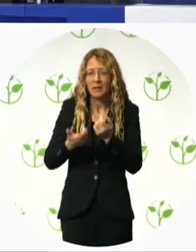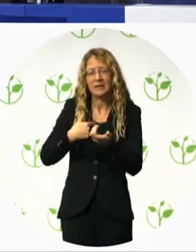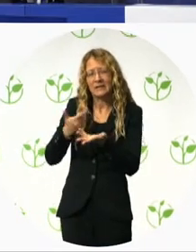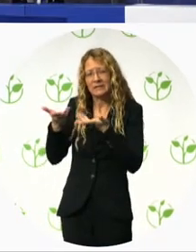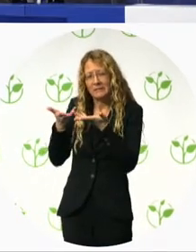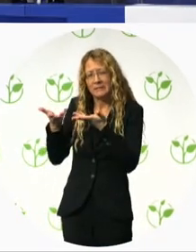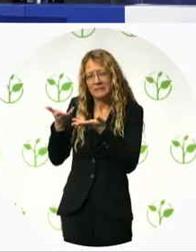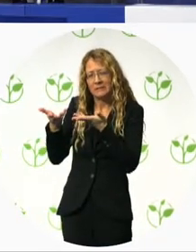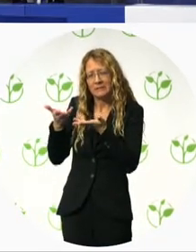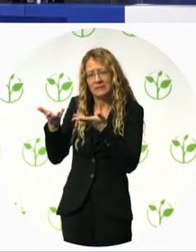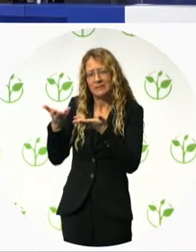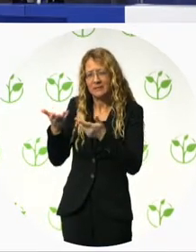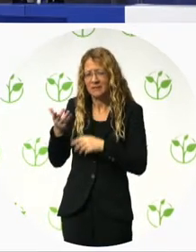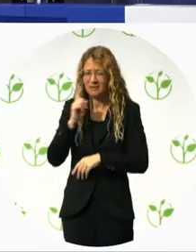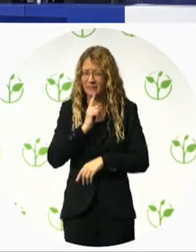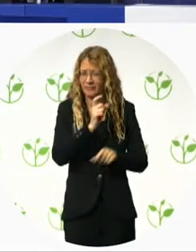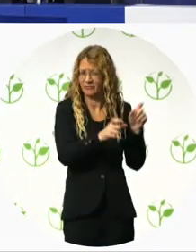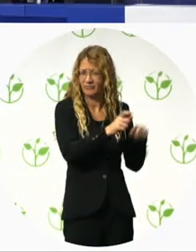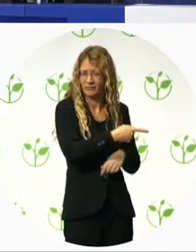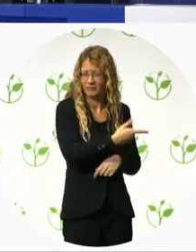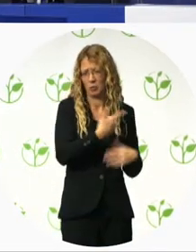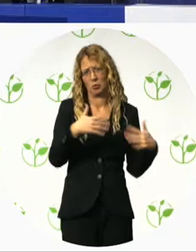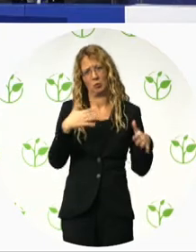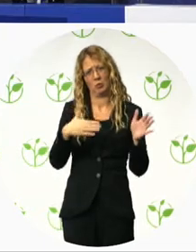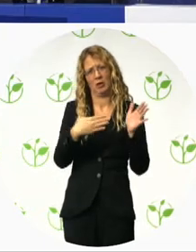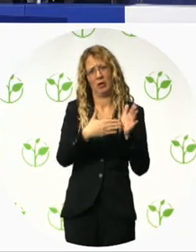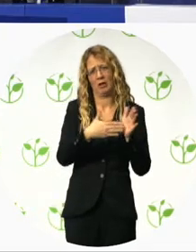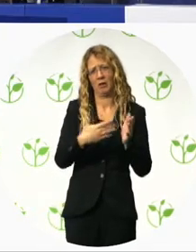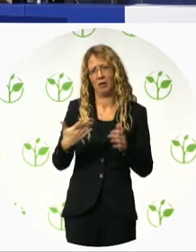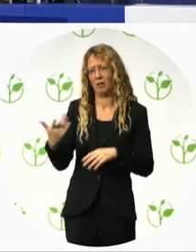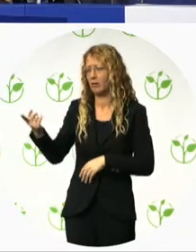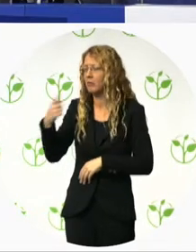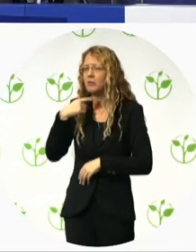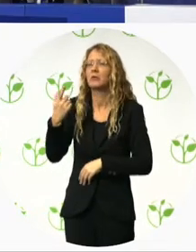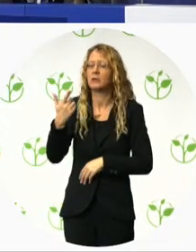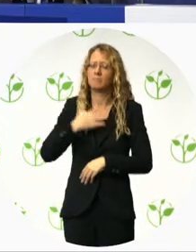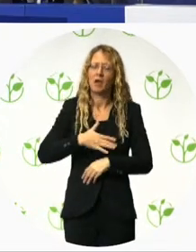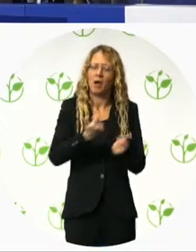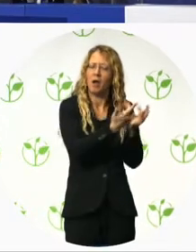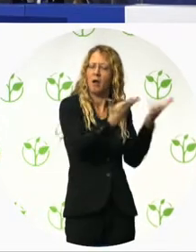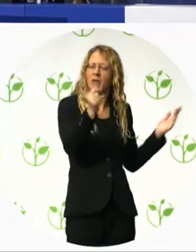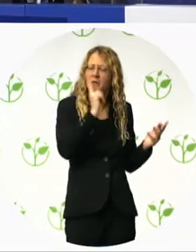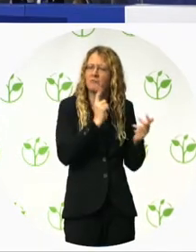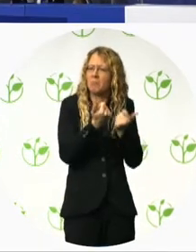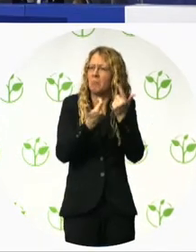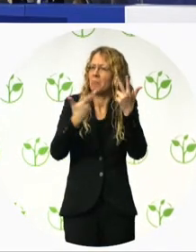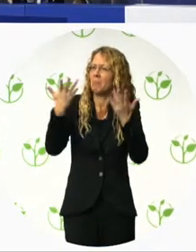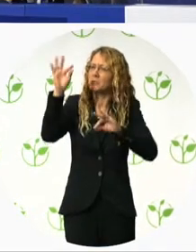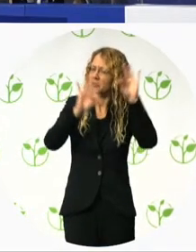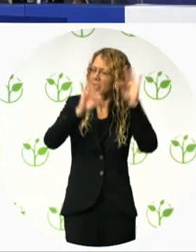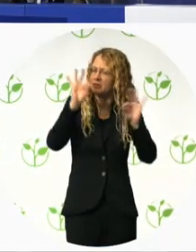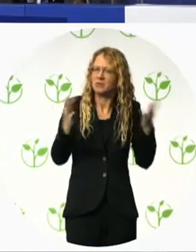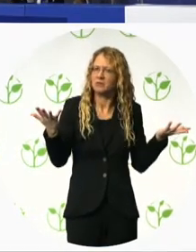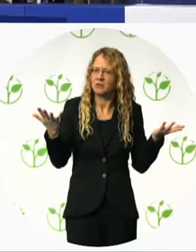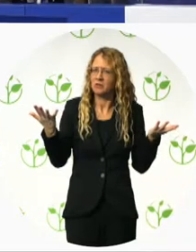with so small number. But we just say, okay, even if in Italy we have only 70,000, look around the world, there are 70 million.